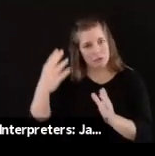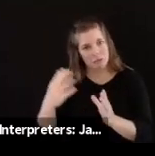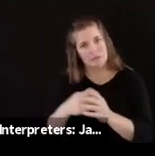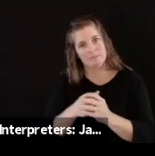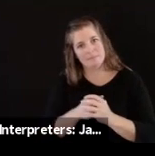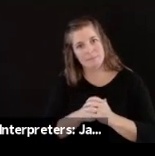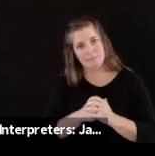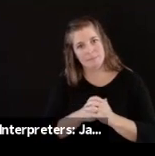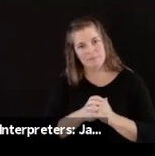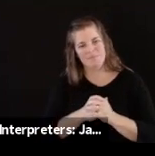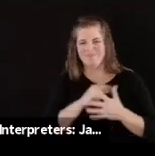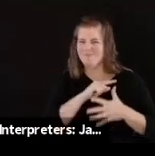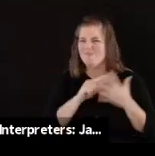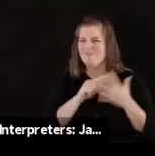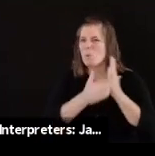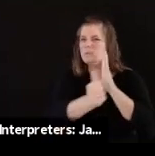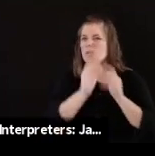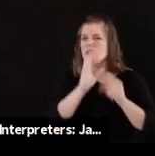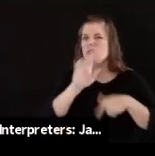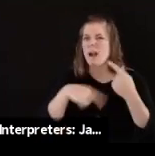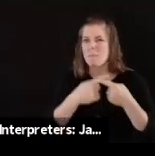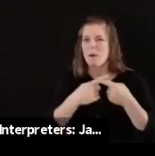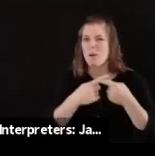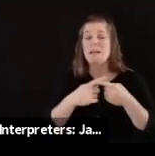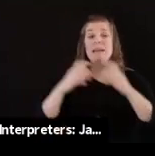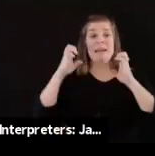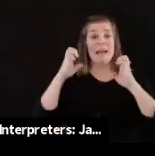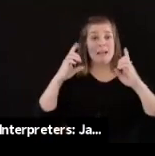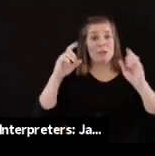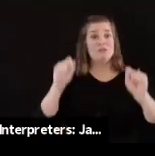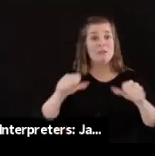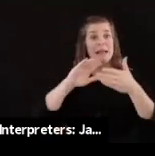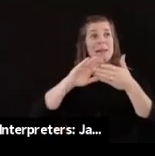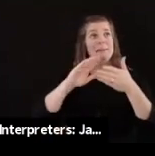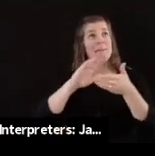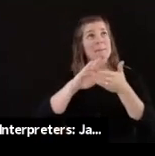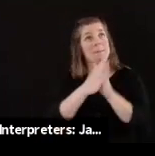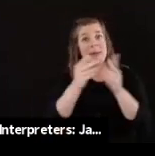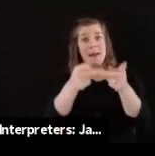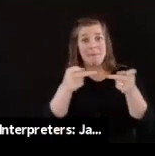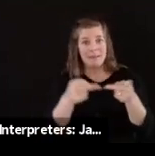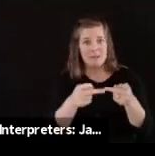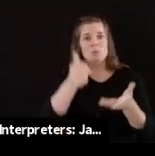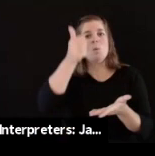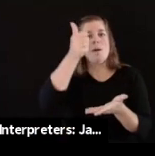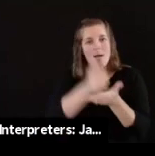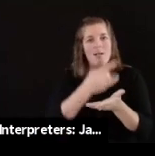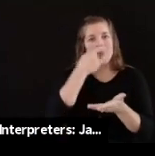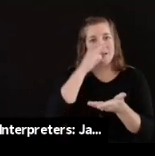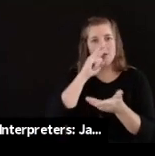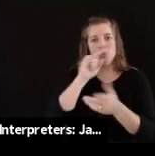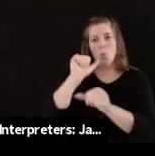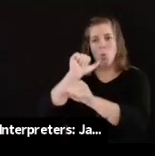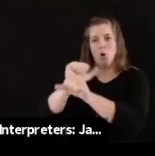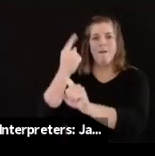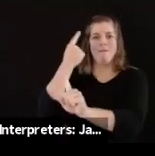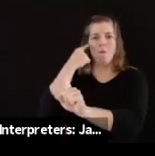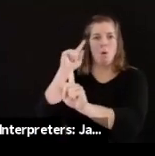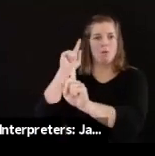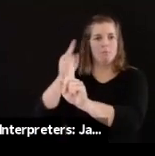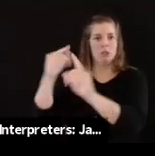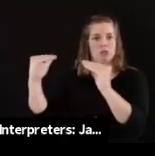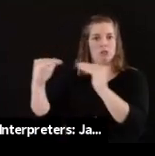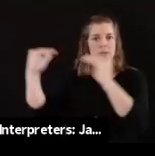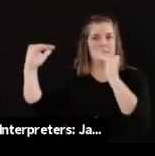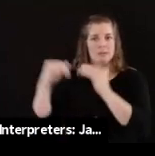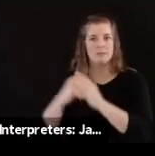talking about when I say that education can be a place to help kids learn how to work for justice. But maybe the reason